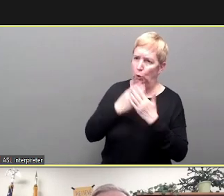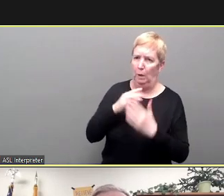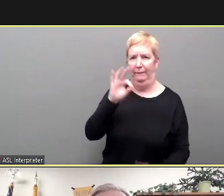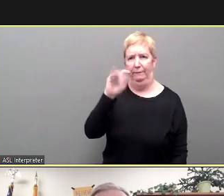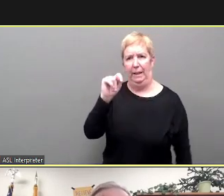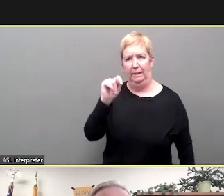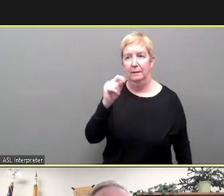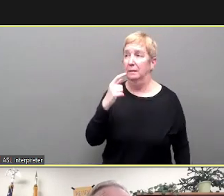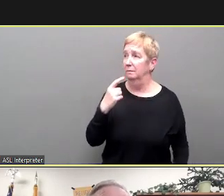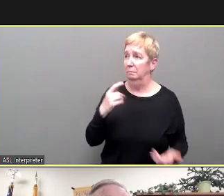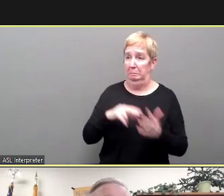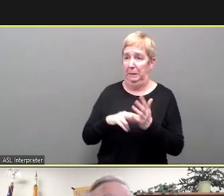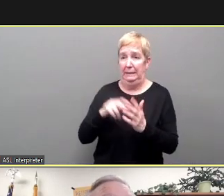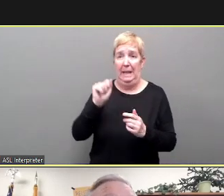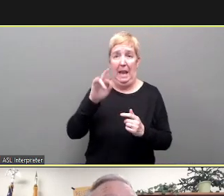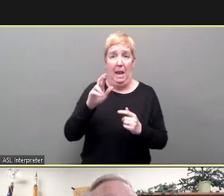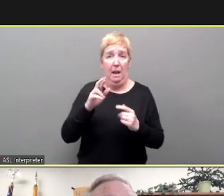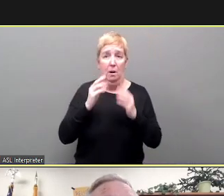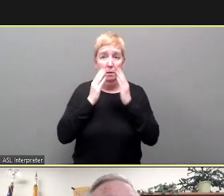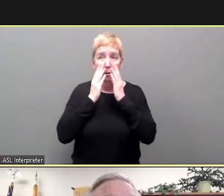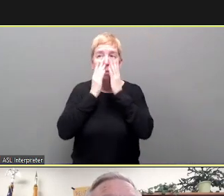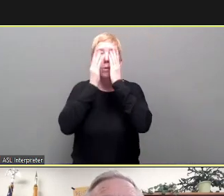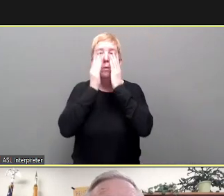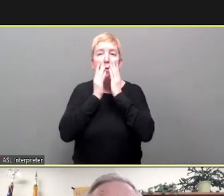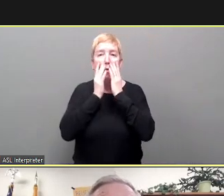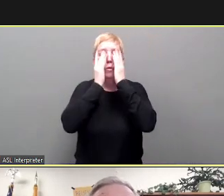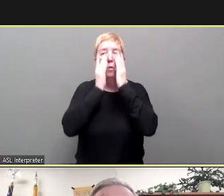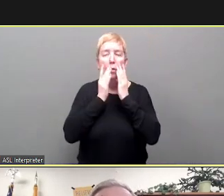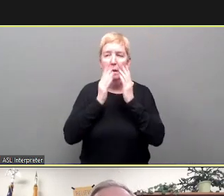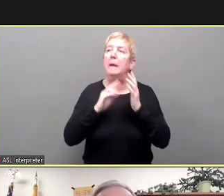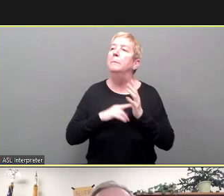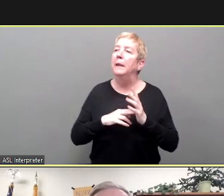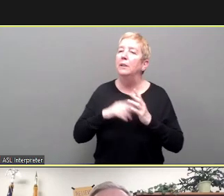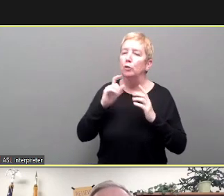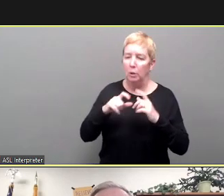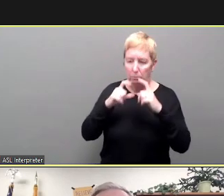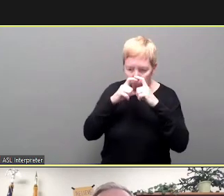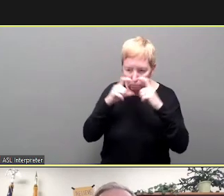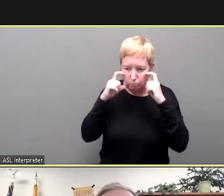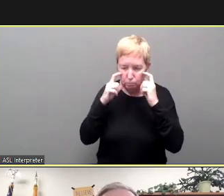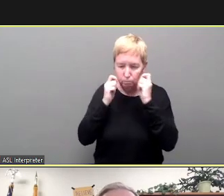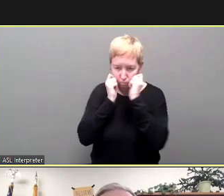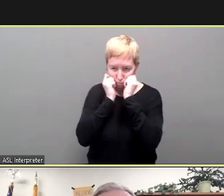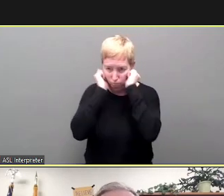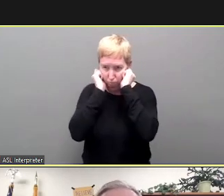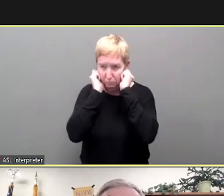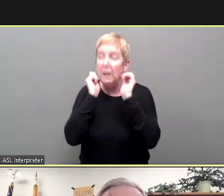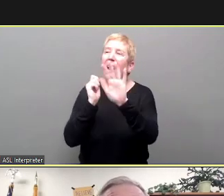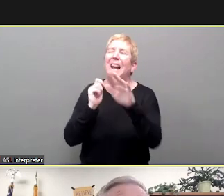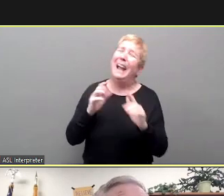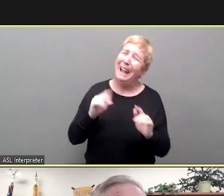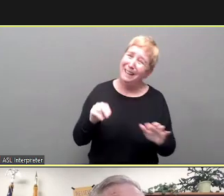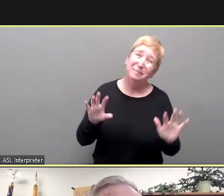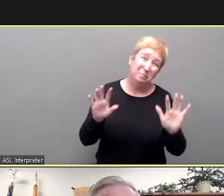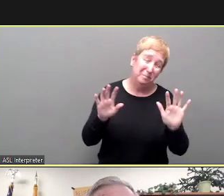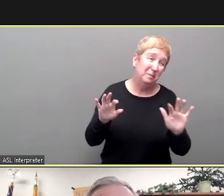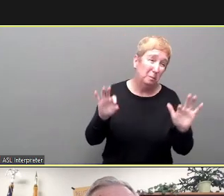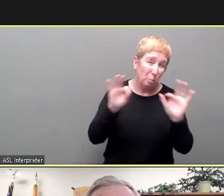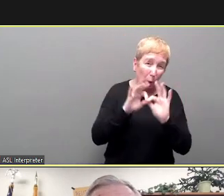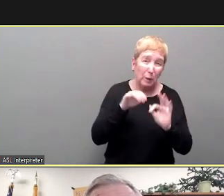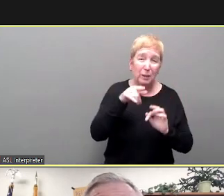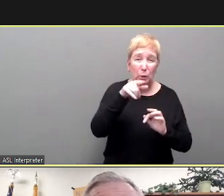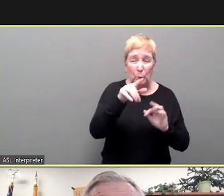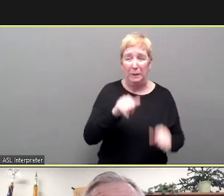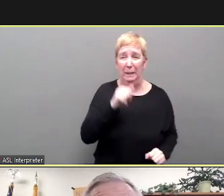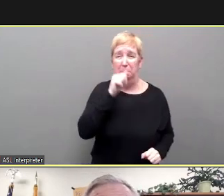leaking up and fogging your glasses. So tight fitting, when you can stand to have on all day, I can tell you as a healthcare worker, it's